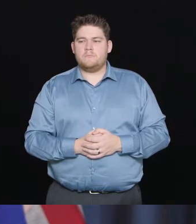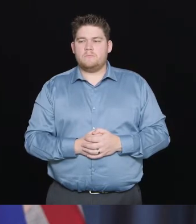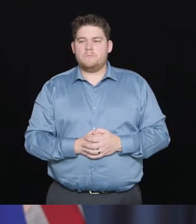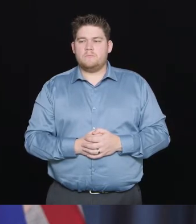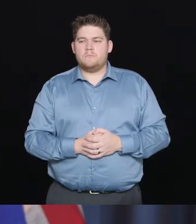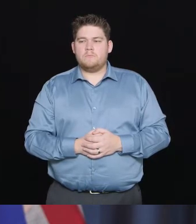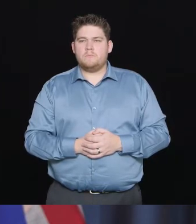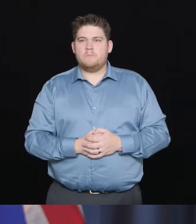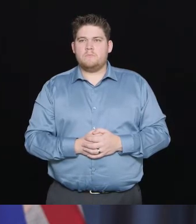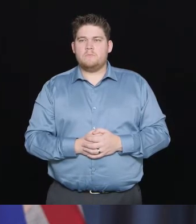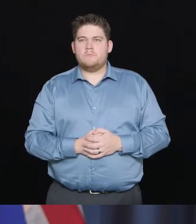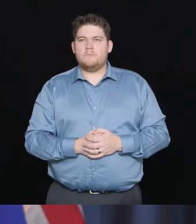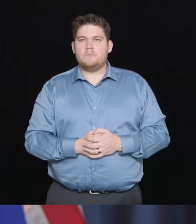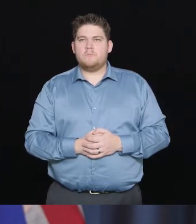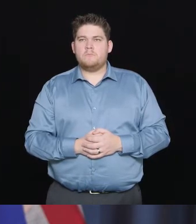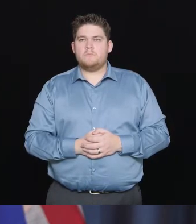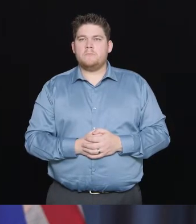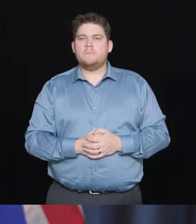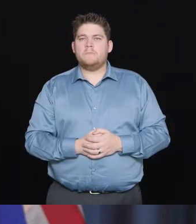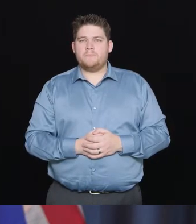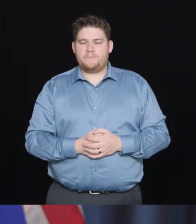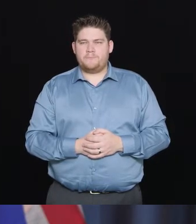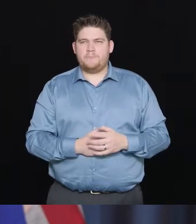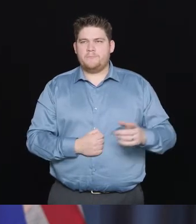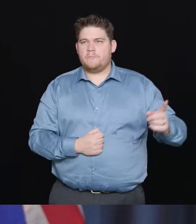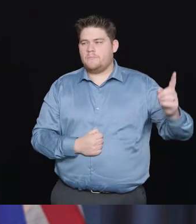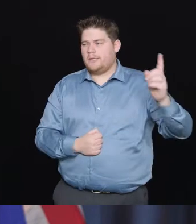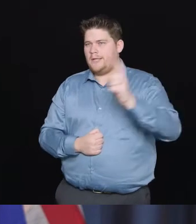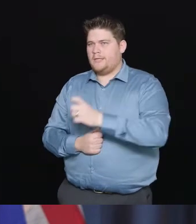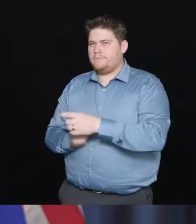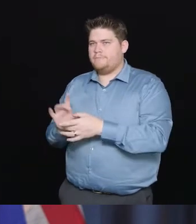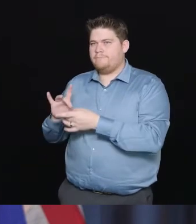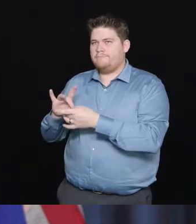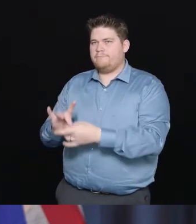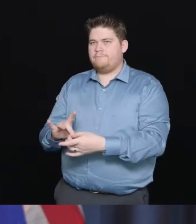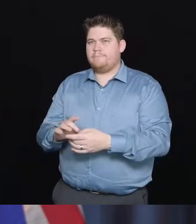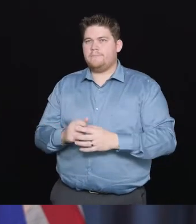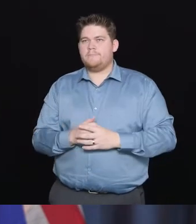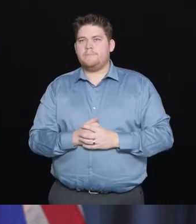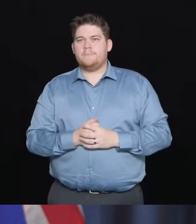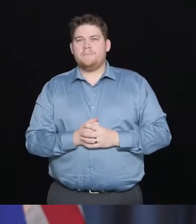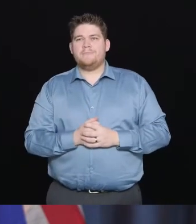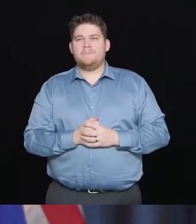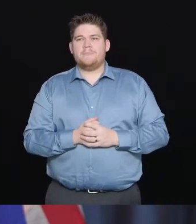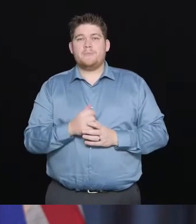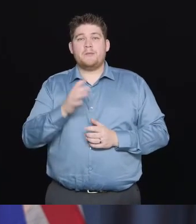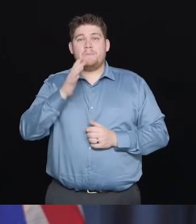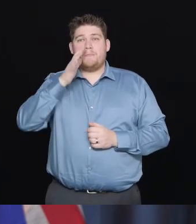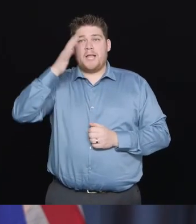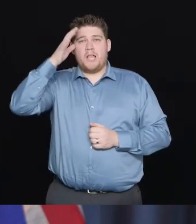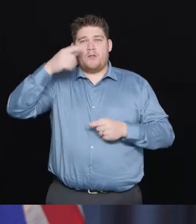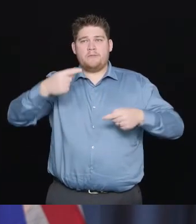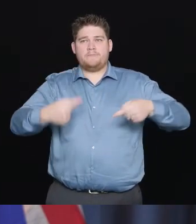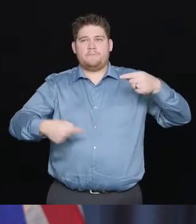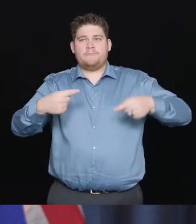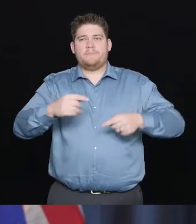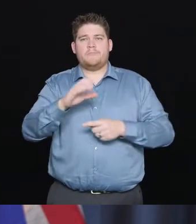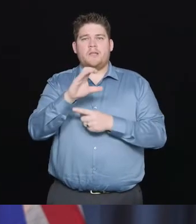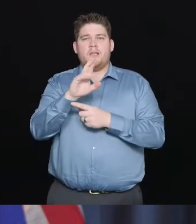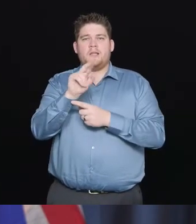and what the recommendations are for people who may be have children that go in